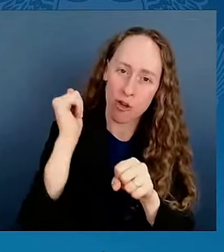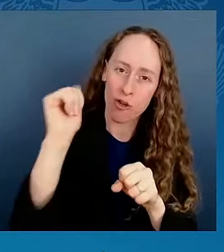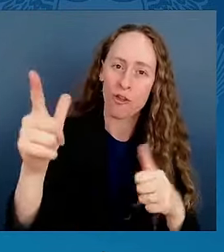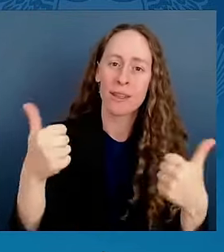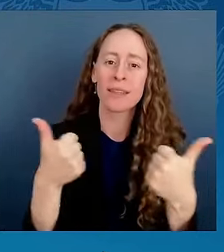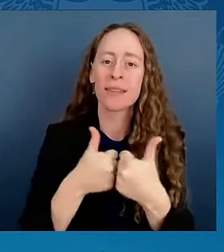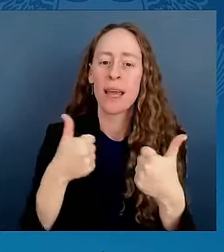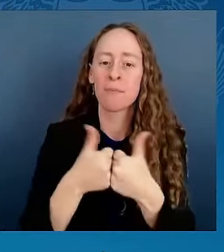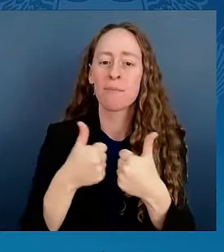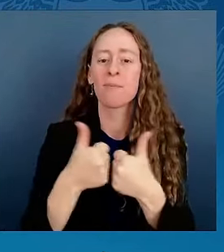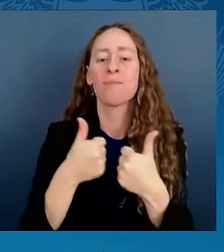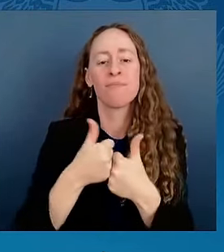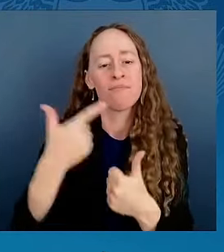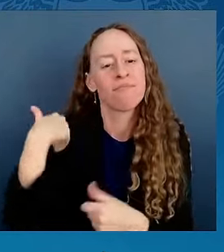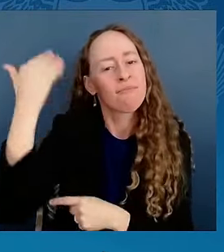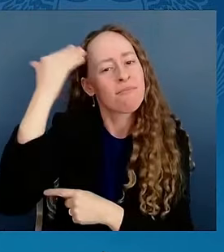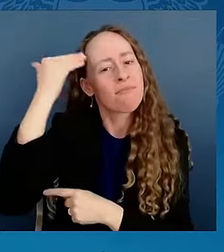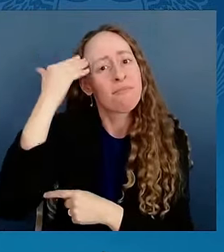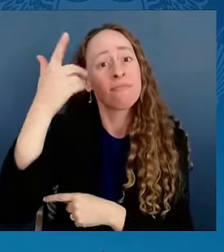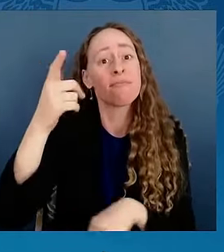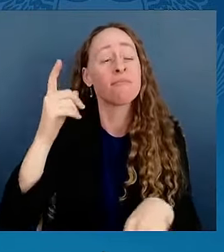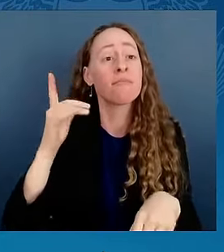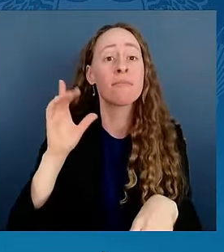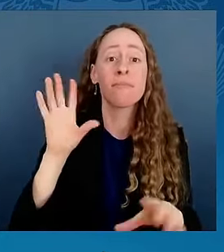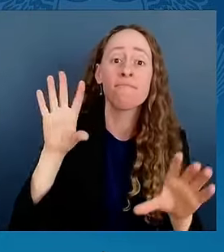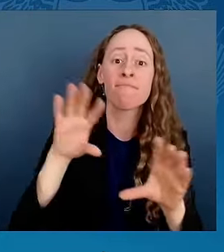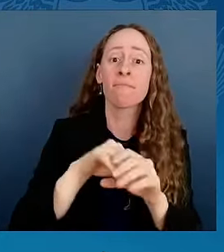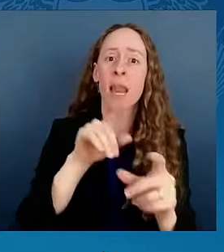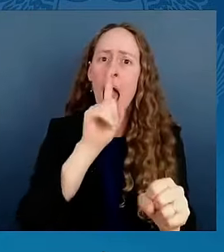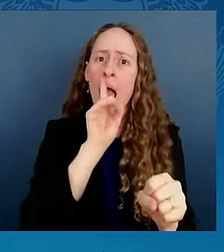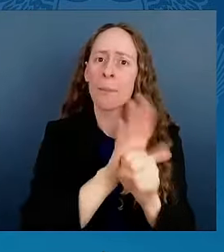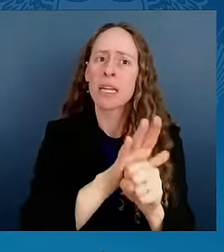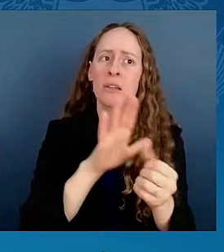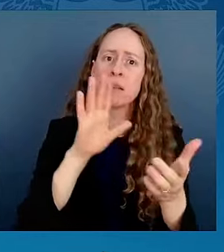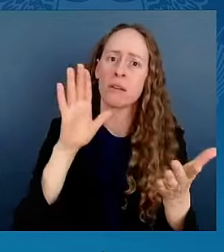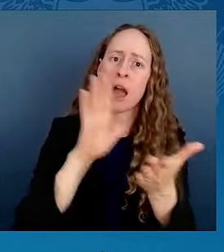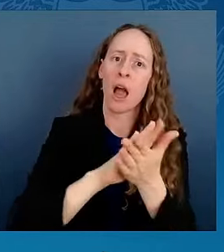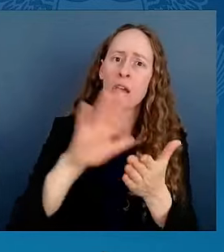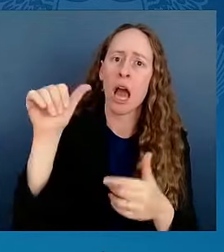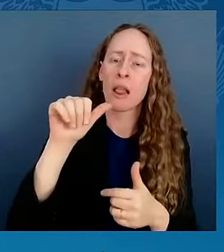season with a trophy in hand made all of our hard work, studying, and training worthwhile.